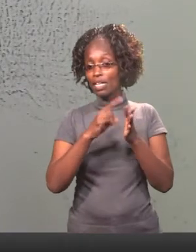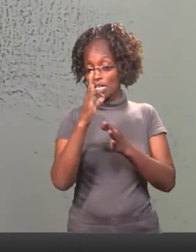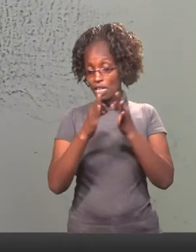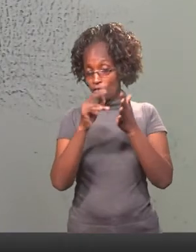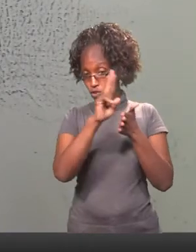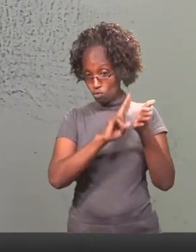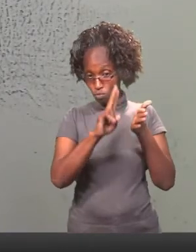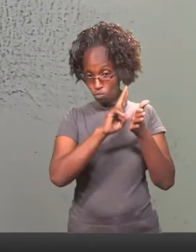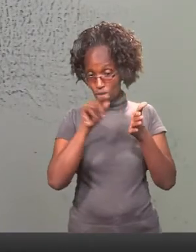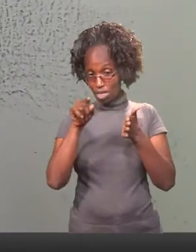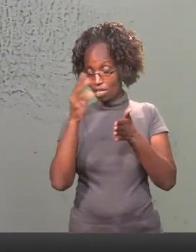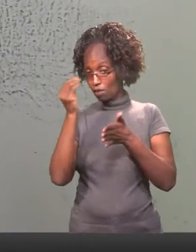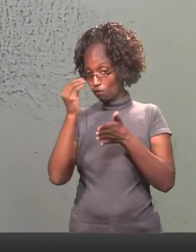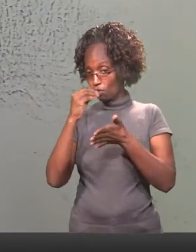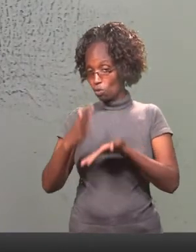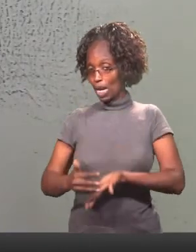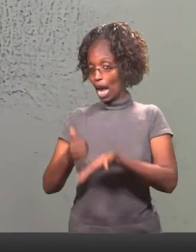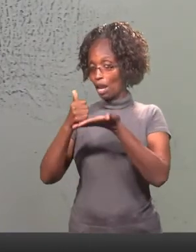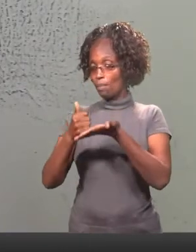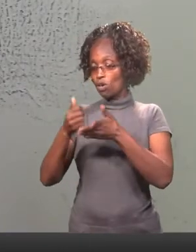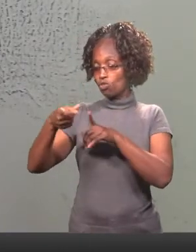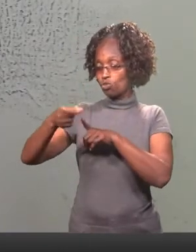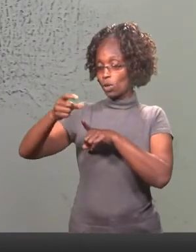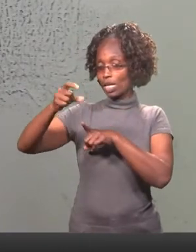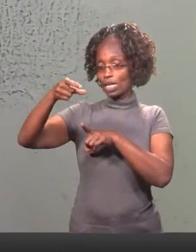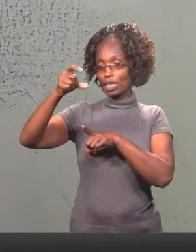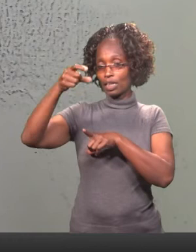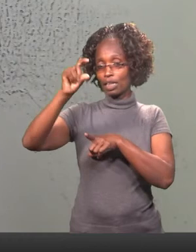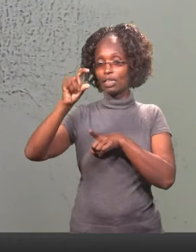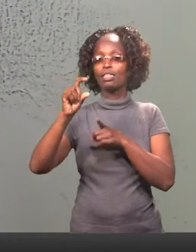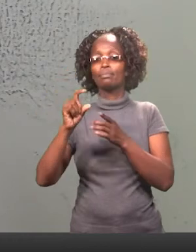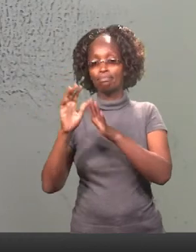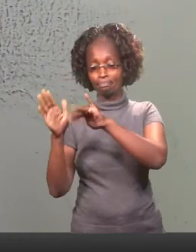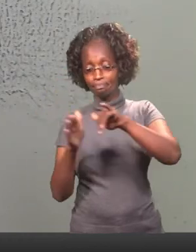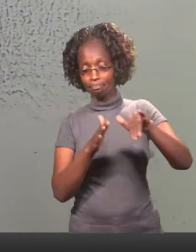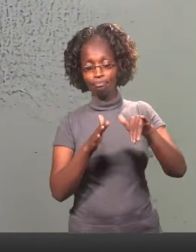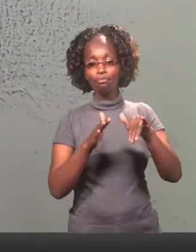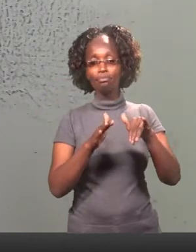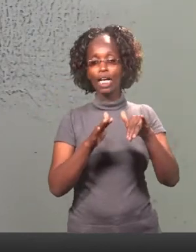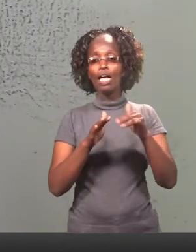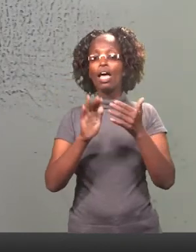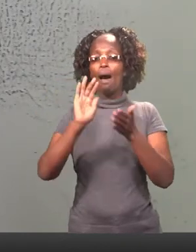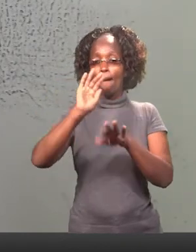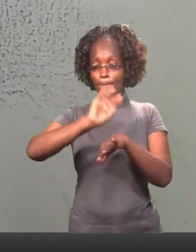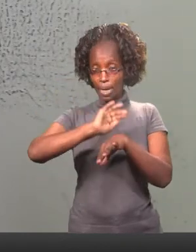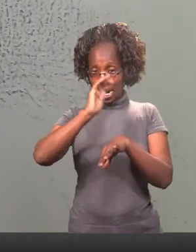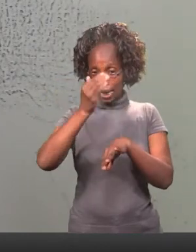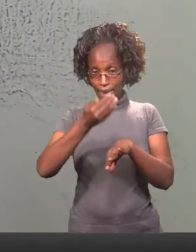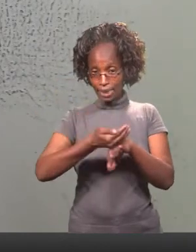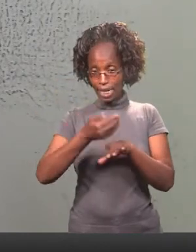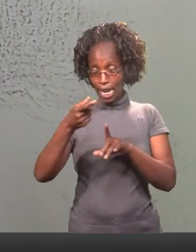of these foods helps. Also for mothers who are expectant, because pregnancy itself increases the iron